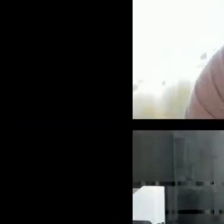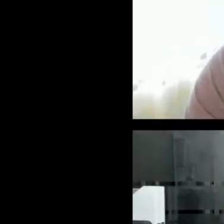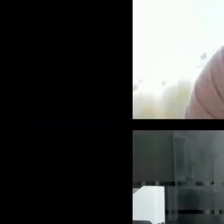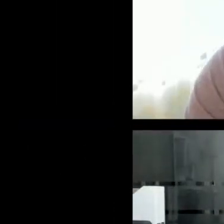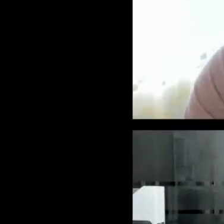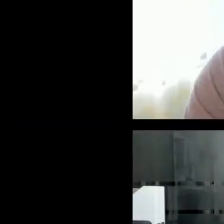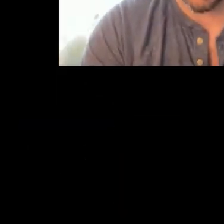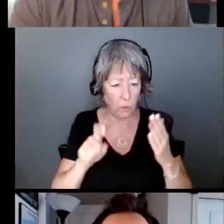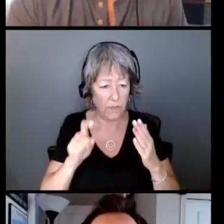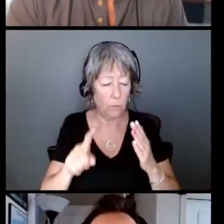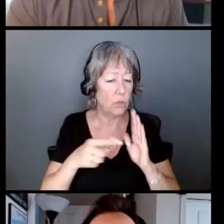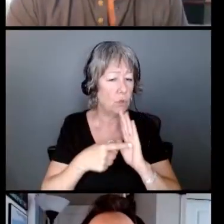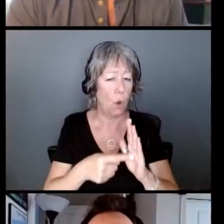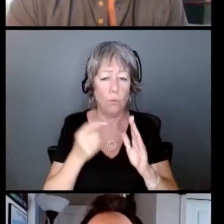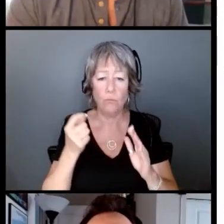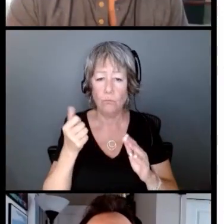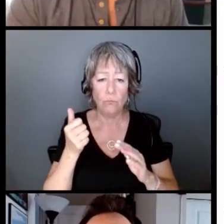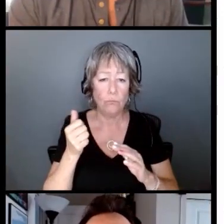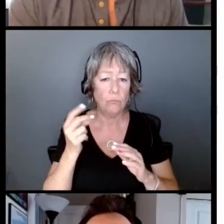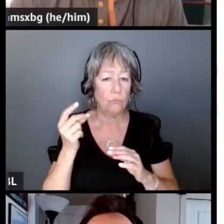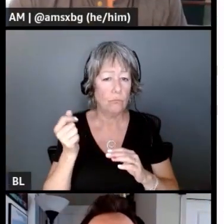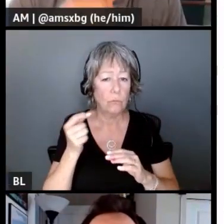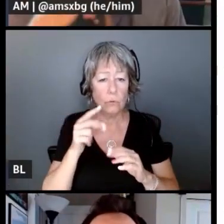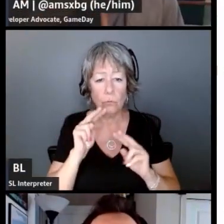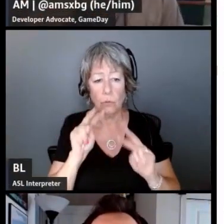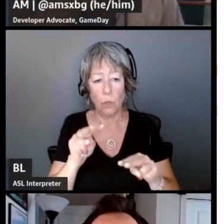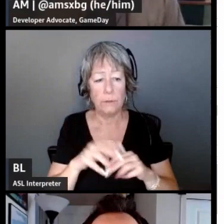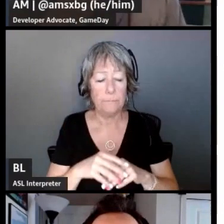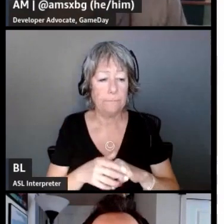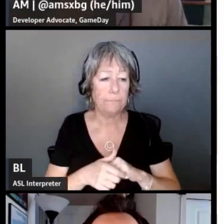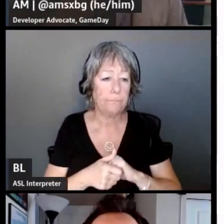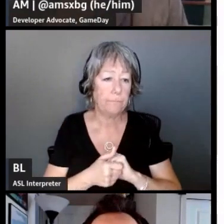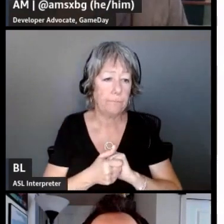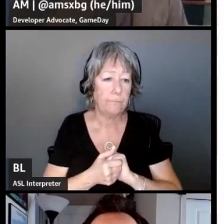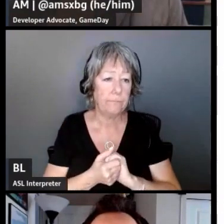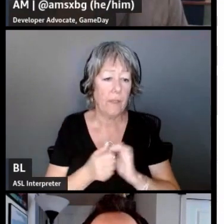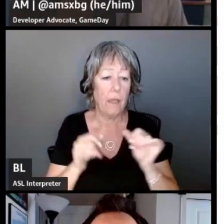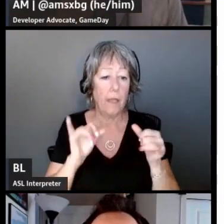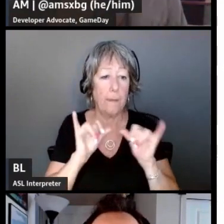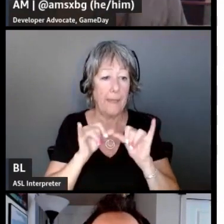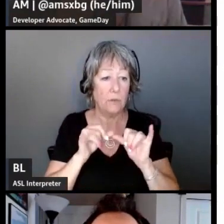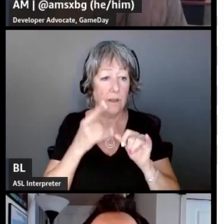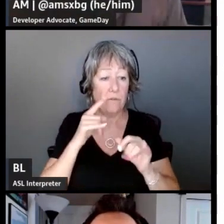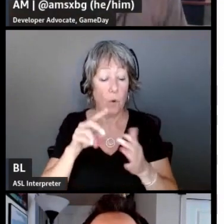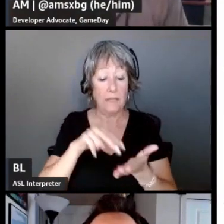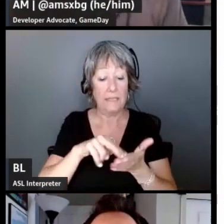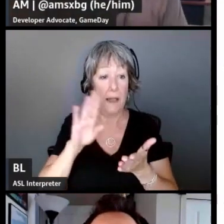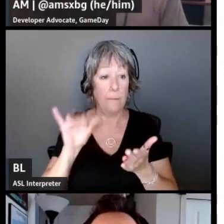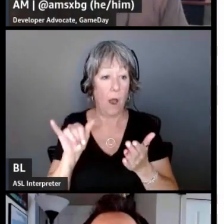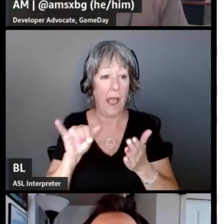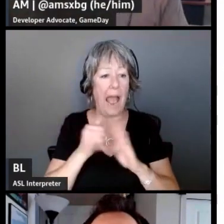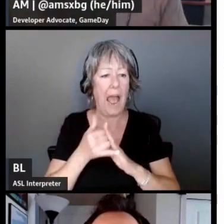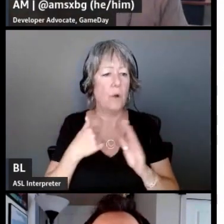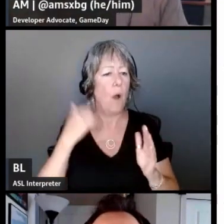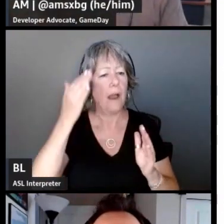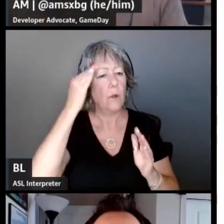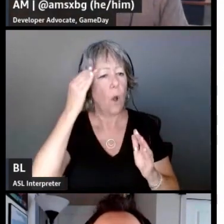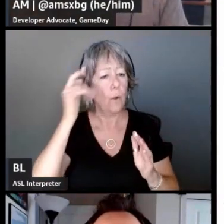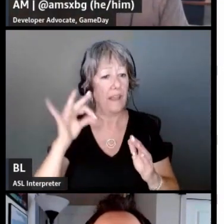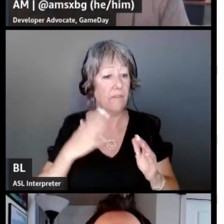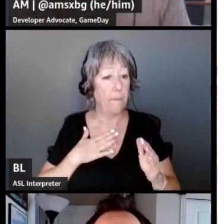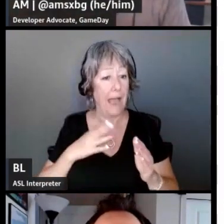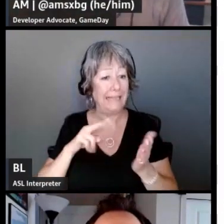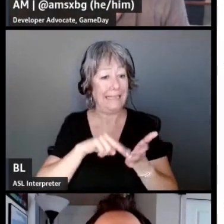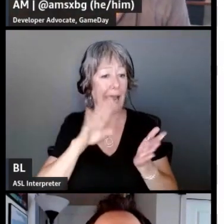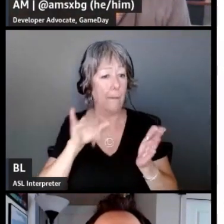up. We can take a look at that metric that you were talking about for the standby. How do I tell when I have a standby,